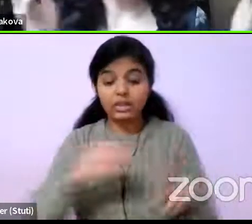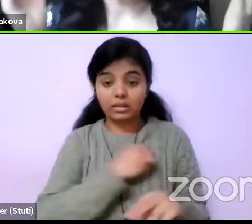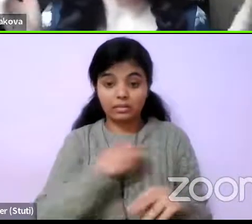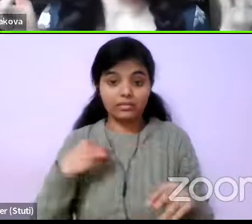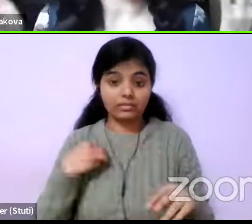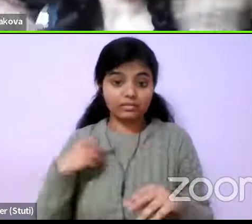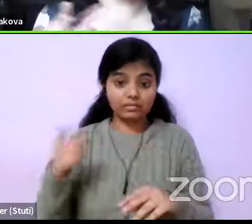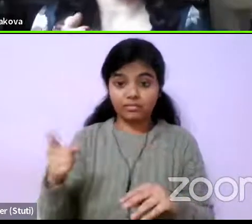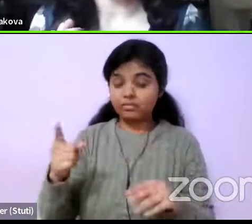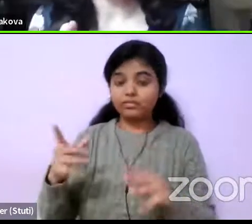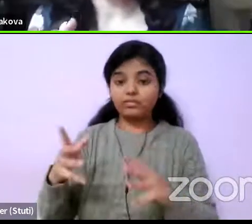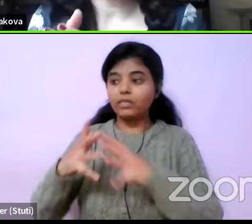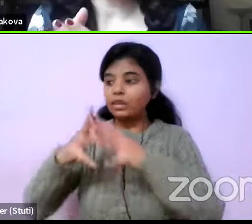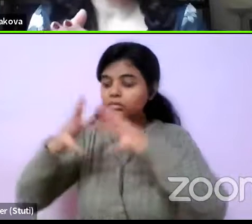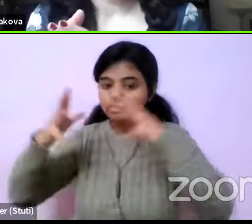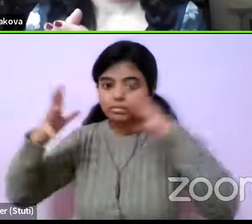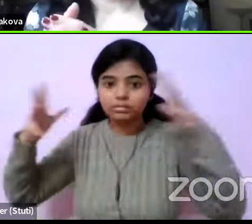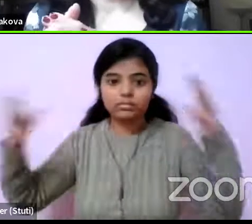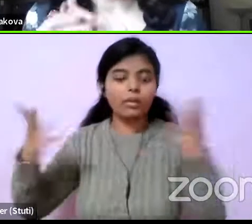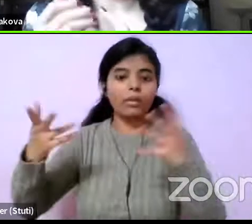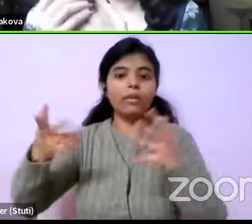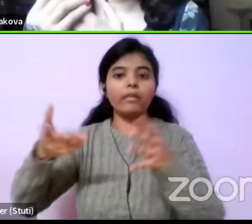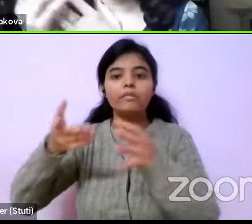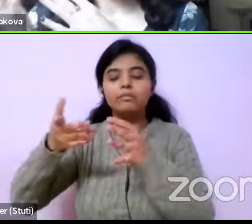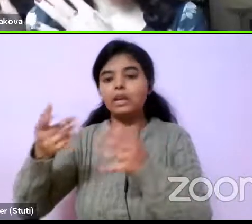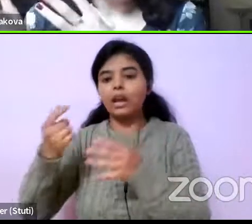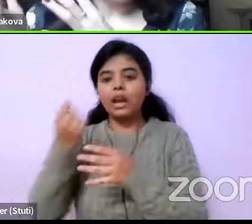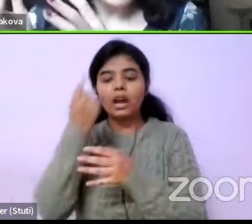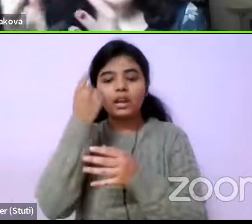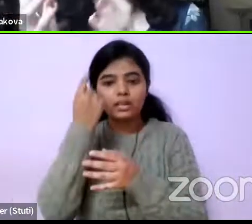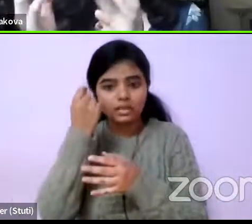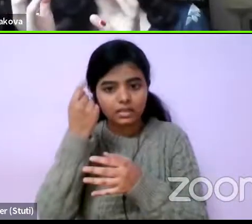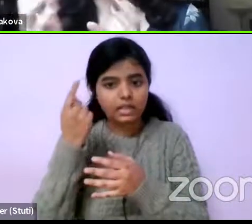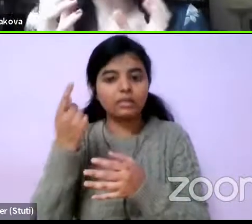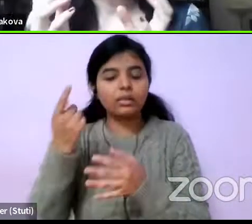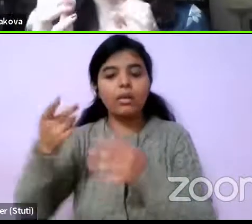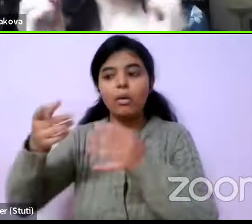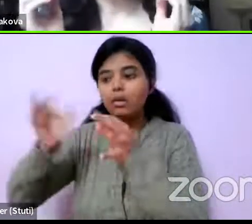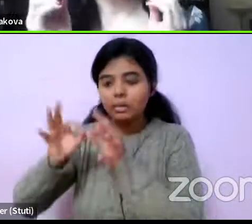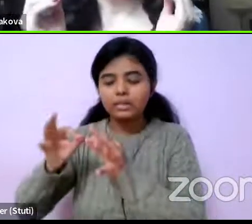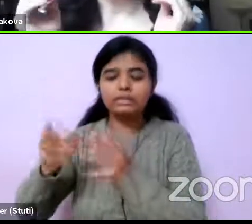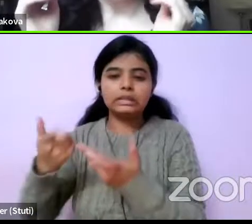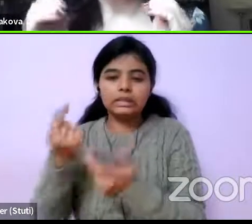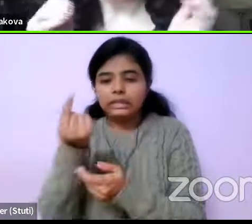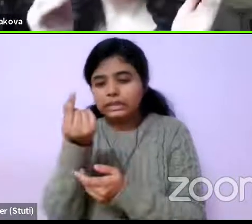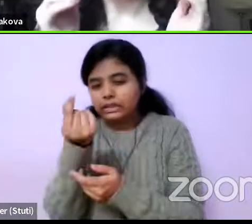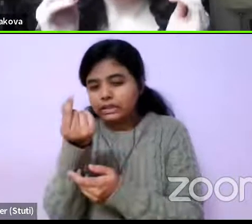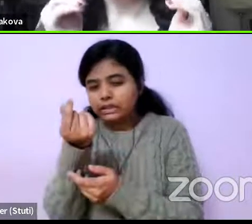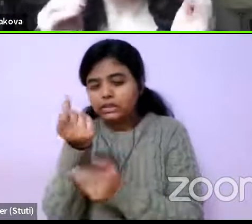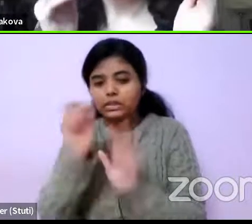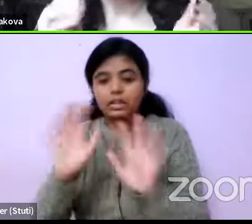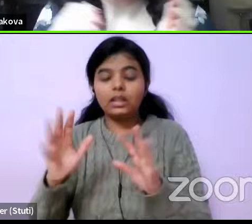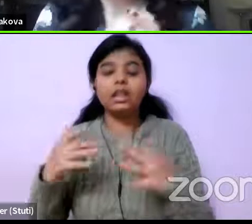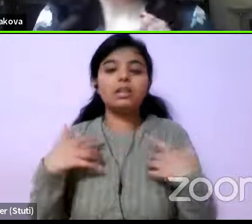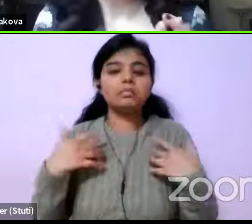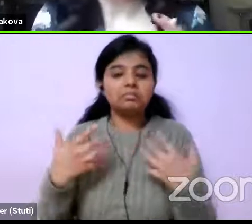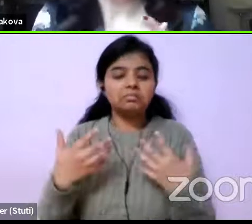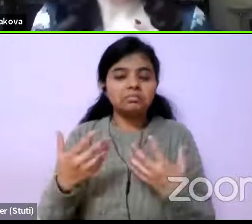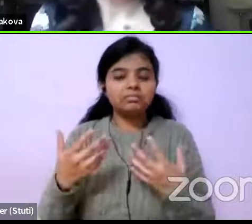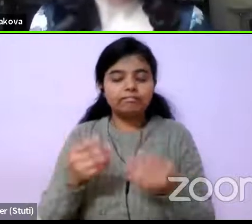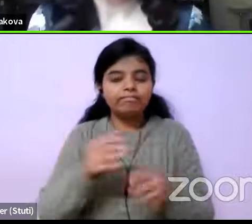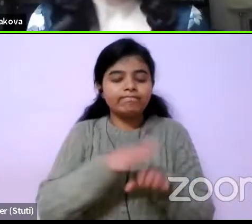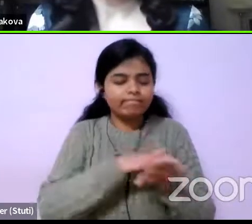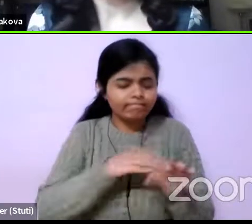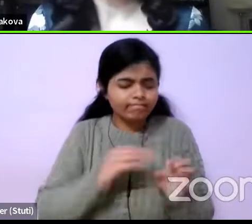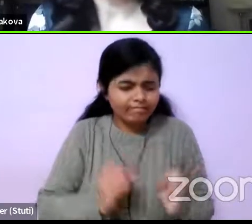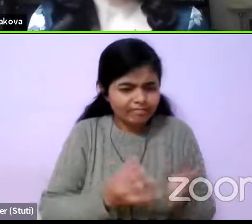because that's a large part, especially in terms of interpreting. I would say it's coming very slowly, and I would very much like to be one of the people who push it